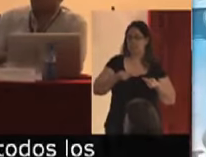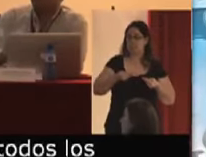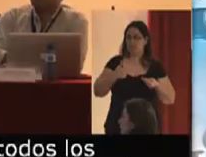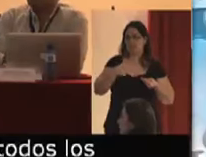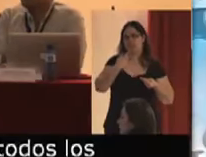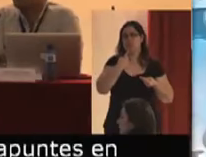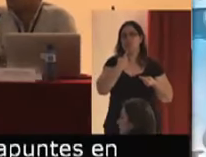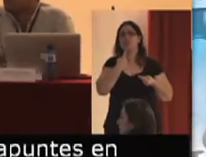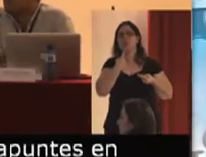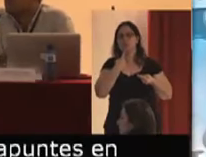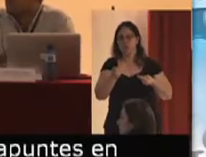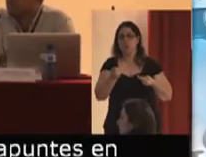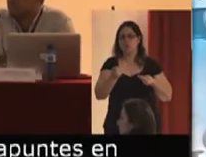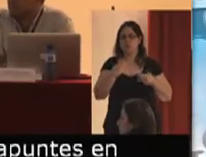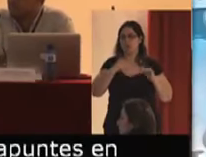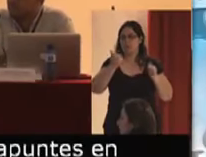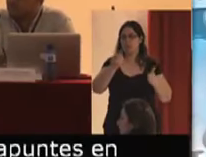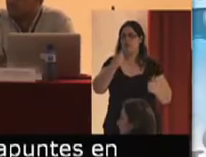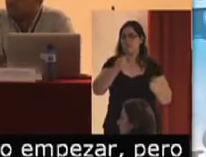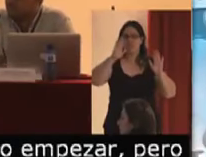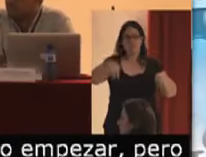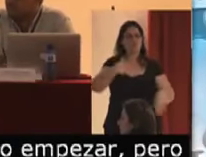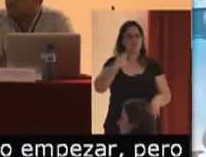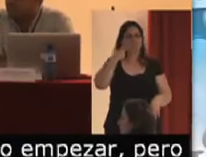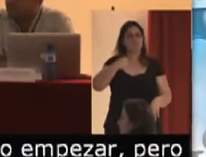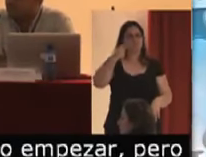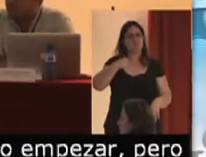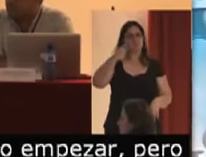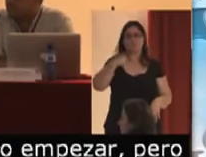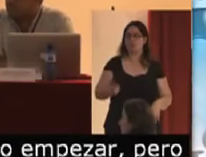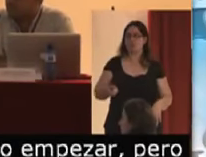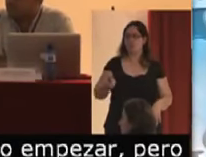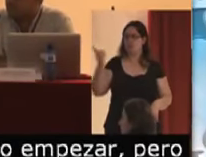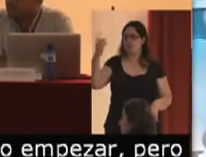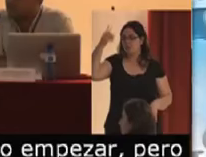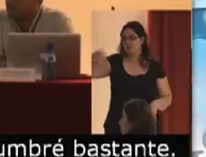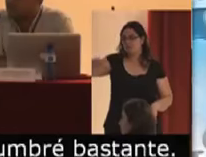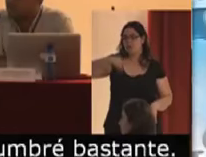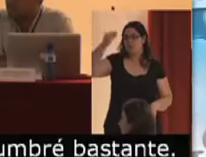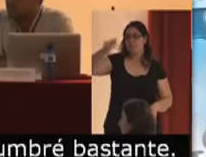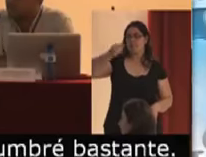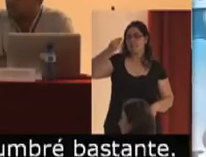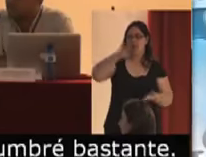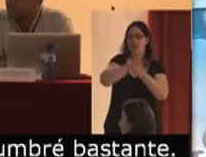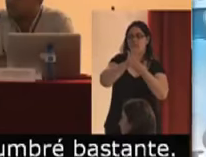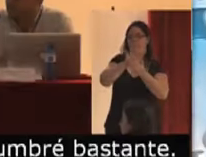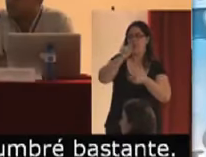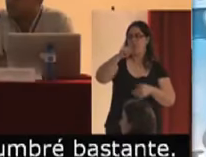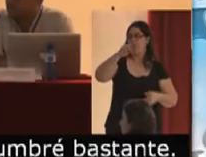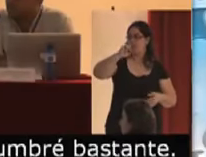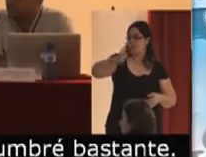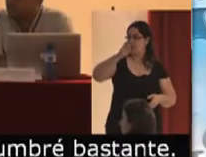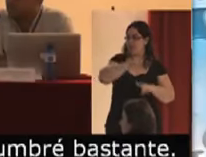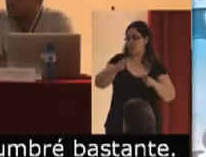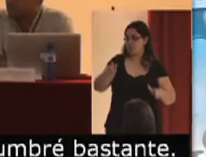LaTeX, and I found it difficult to get used to it, but then I really got used to it. Did you foresee that possibility of